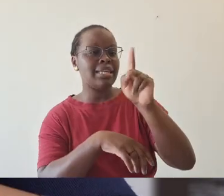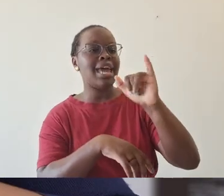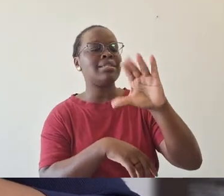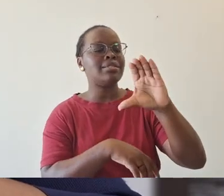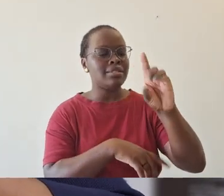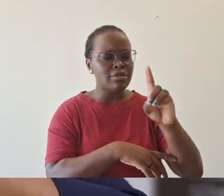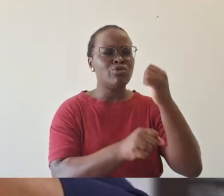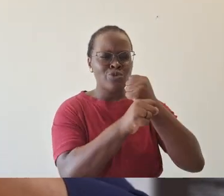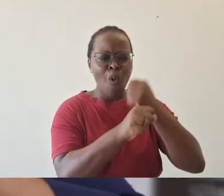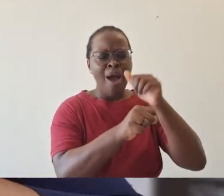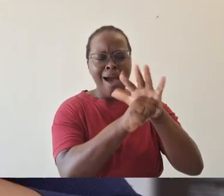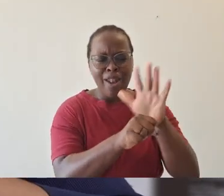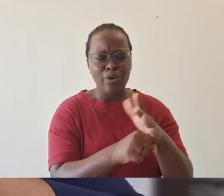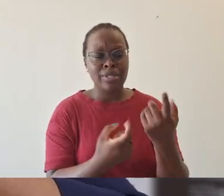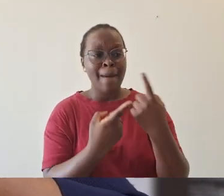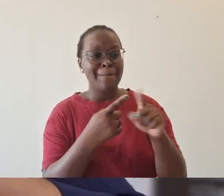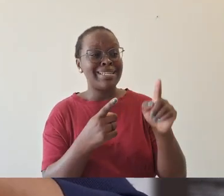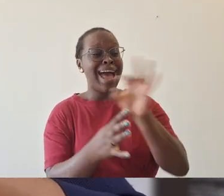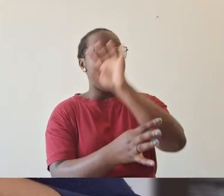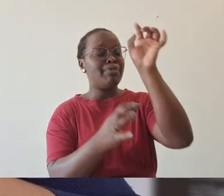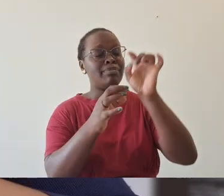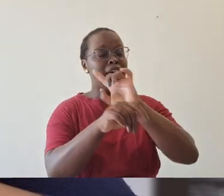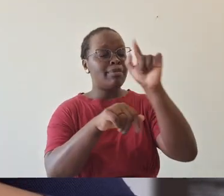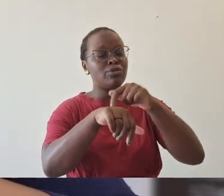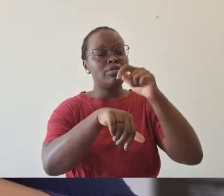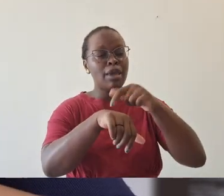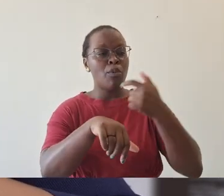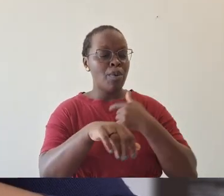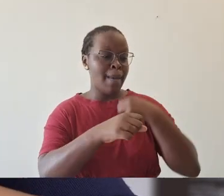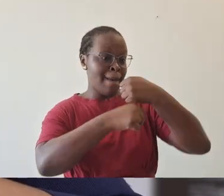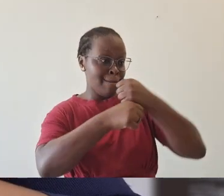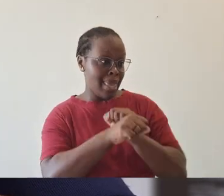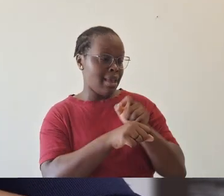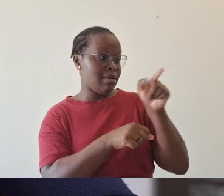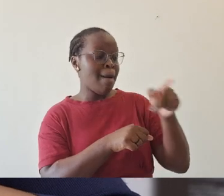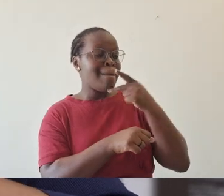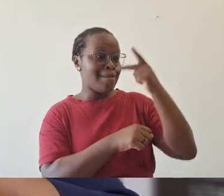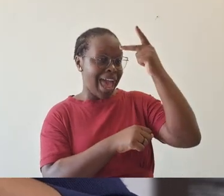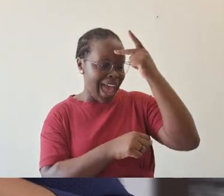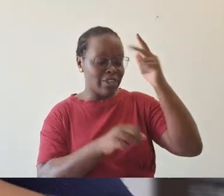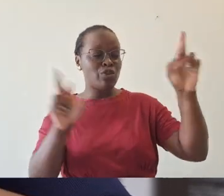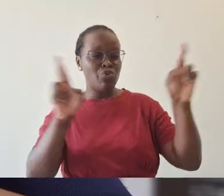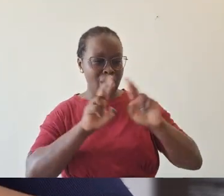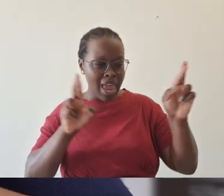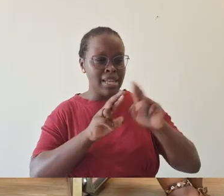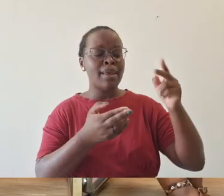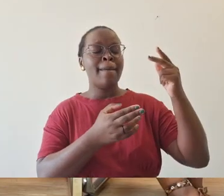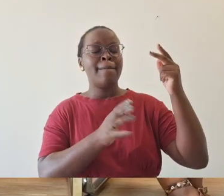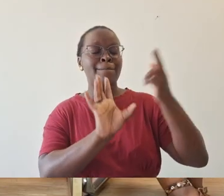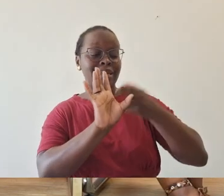National Parents Association is doing a lot. But until we get to the point where we make the parent a willing participant in this